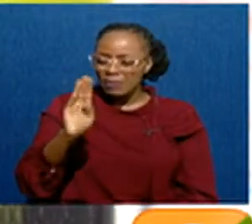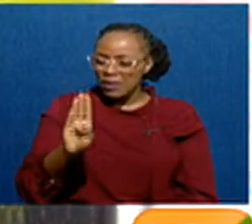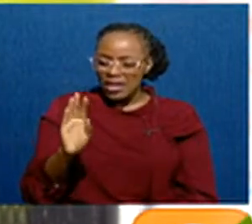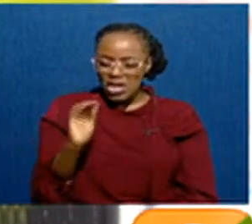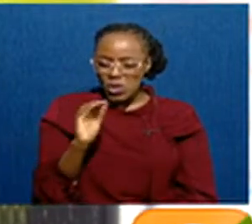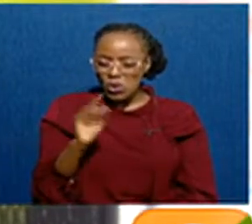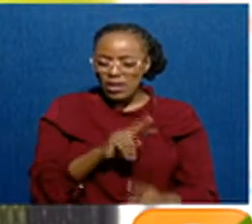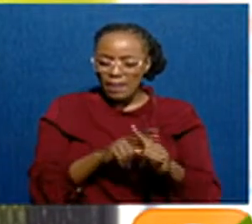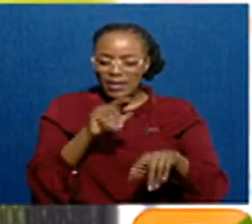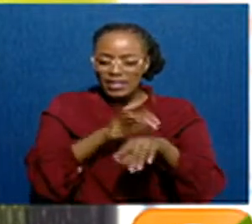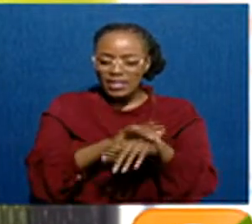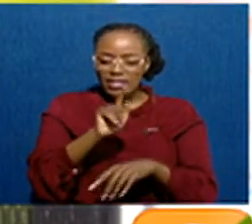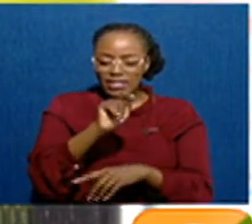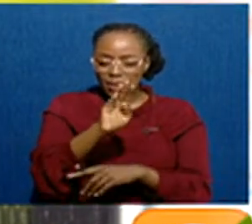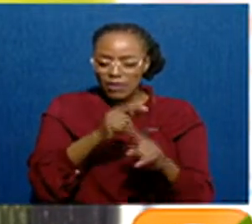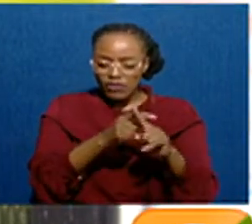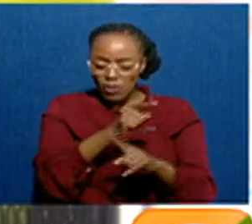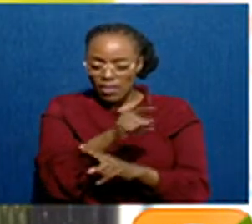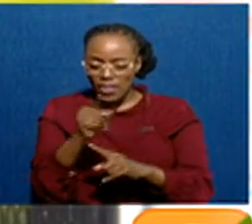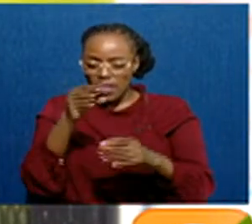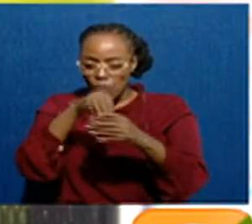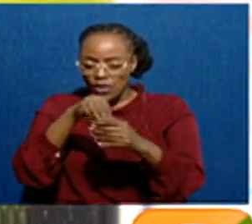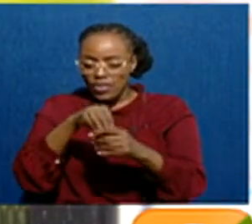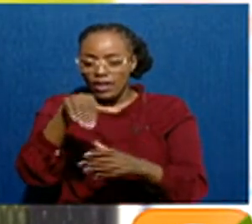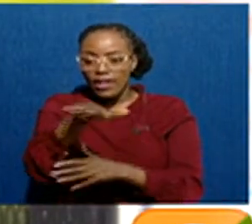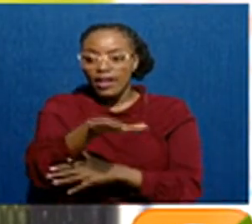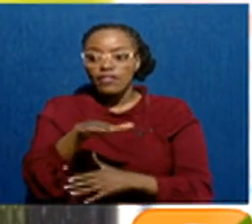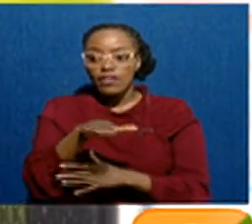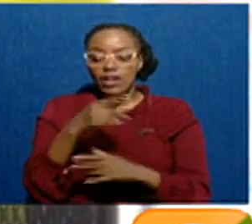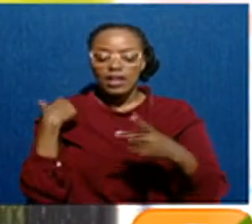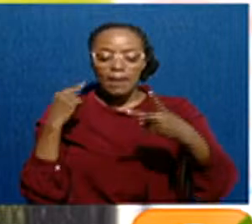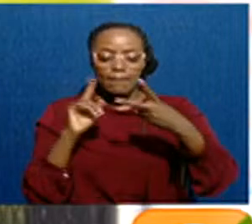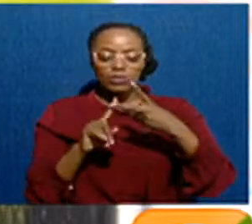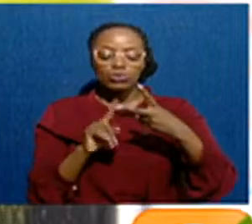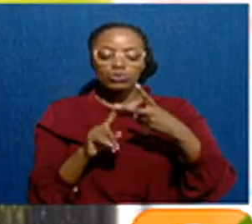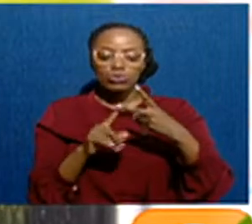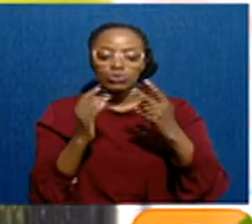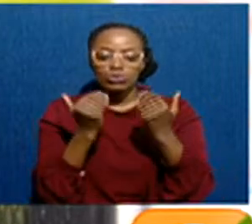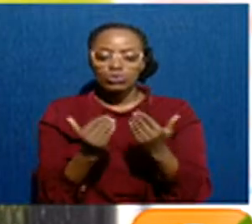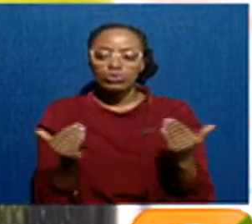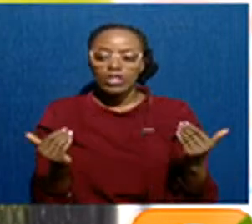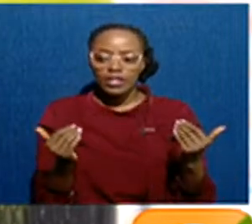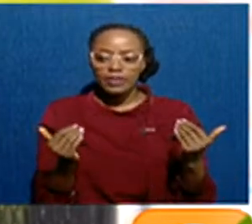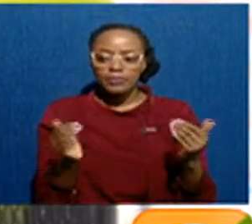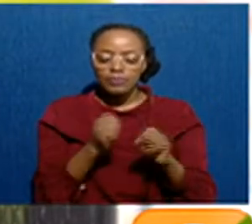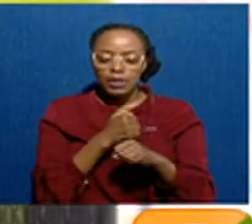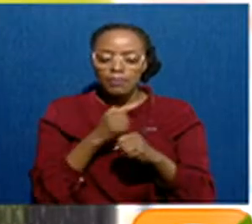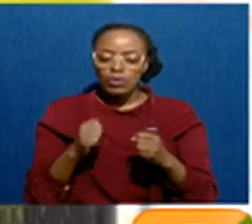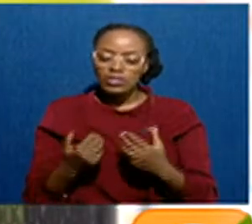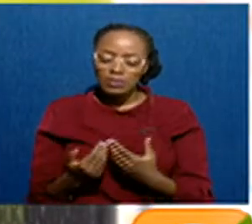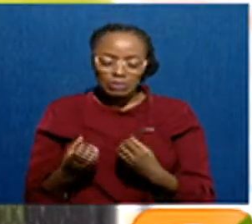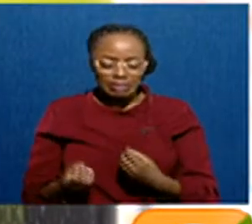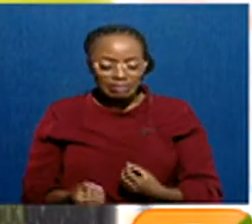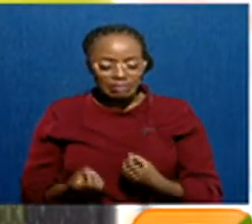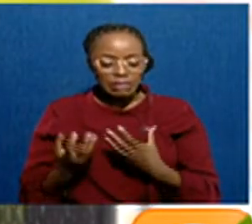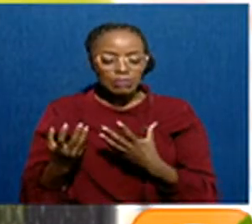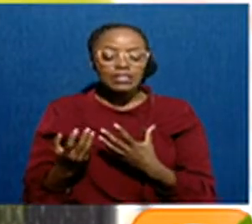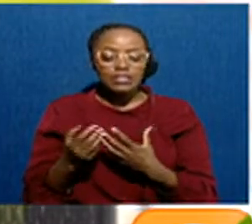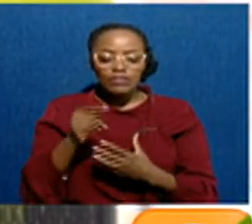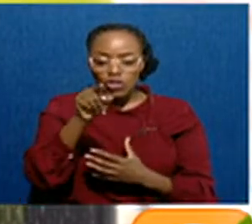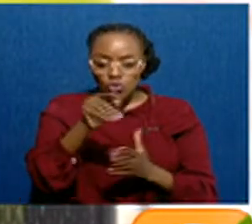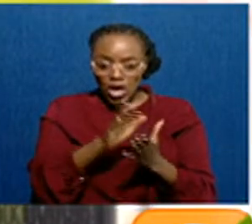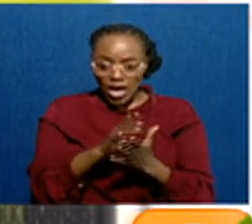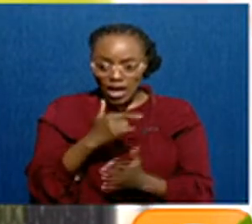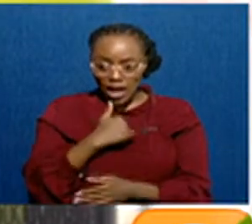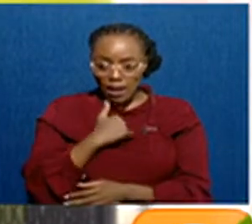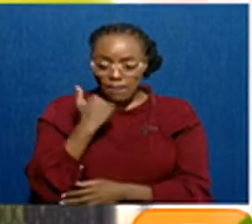Children acquire TB from those within their environment. Secondly, children are not able to express themselves. Unlike you and I,